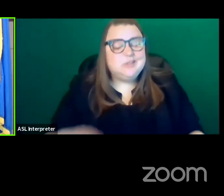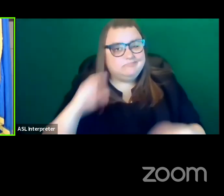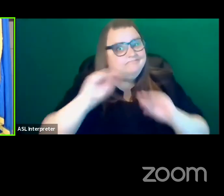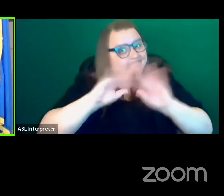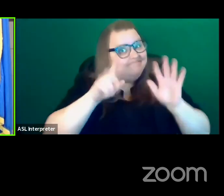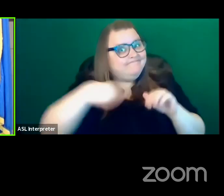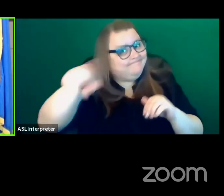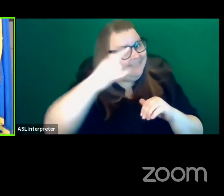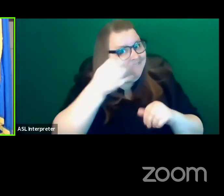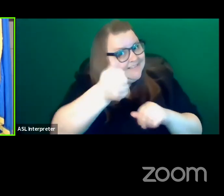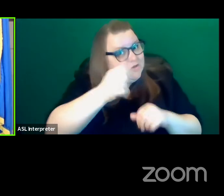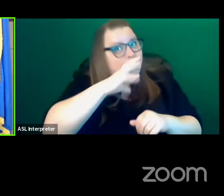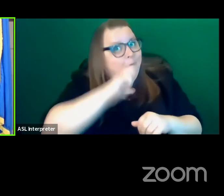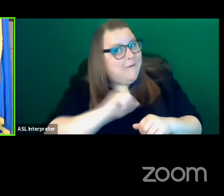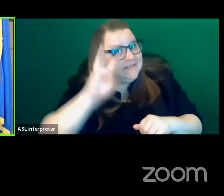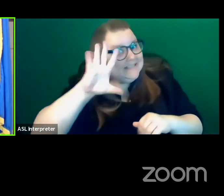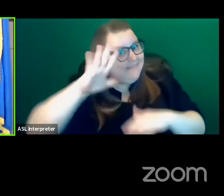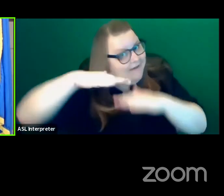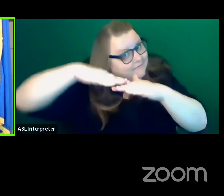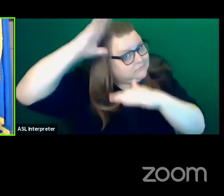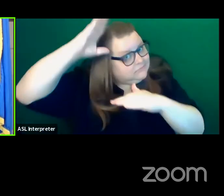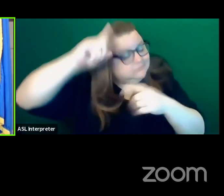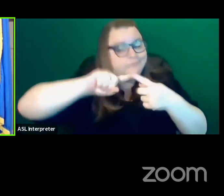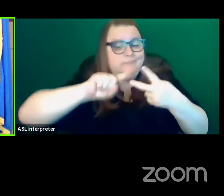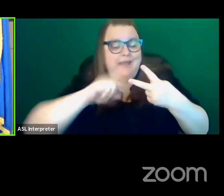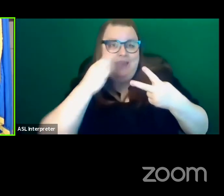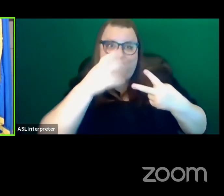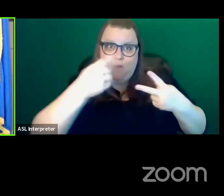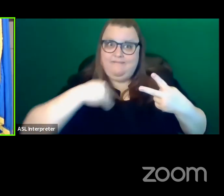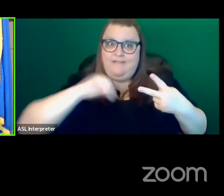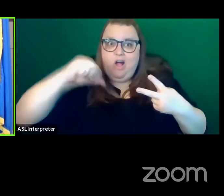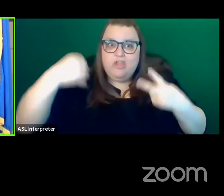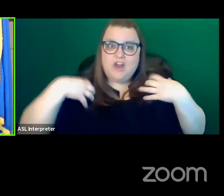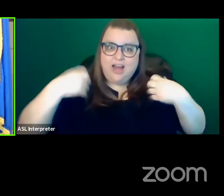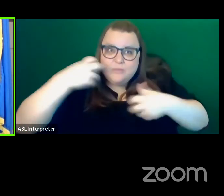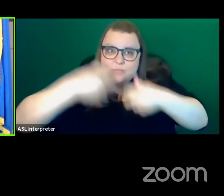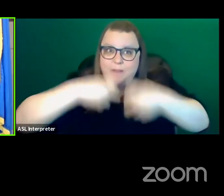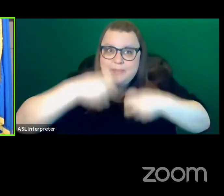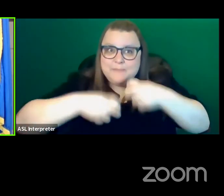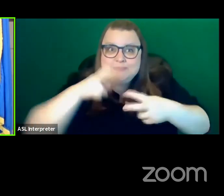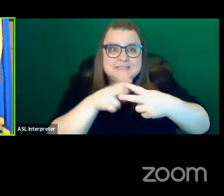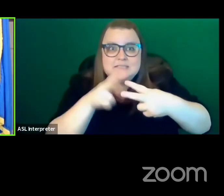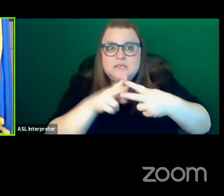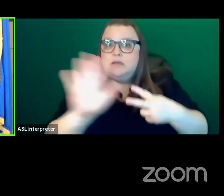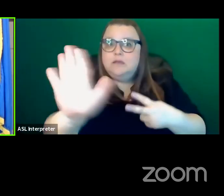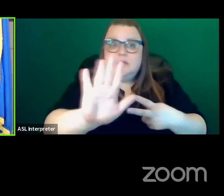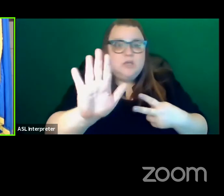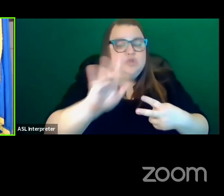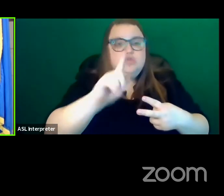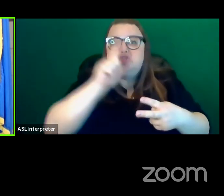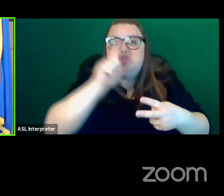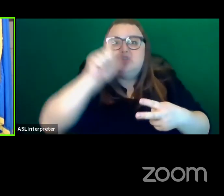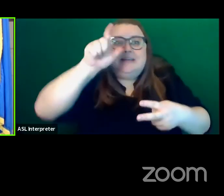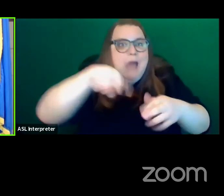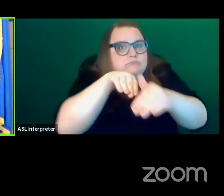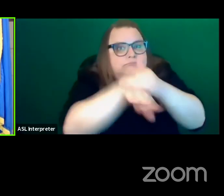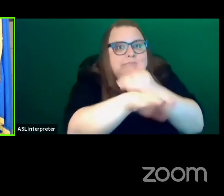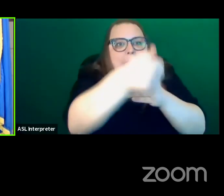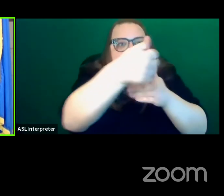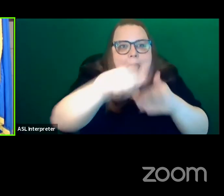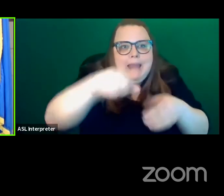65 or have significant health conditions, you should not enter any indoor public spaces where anyone